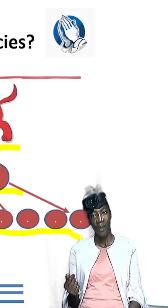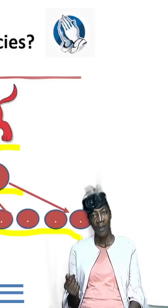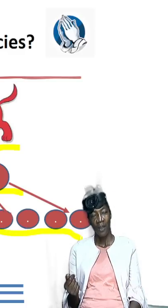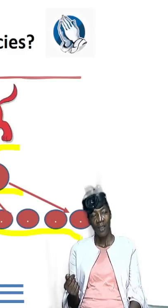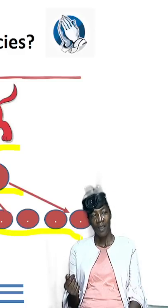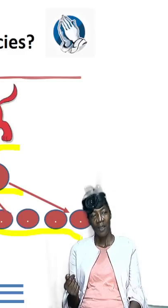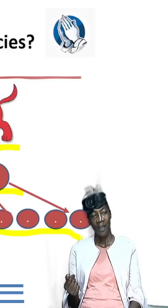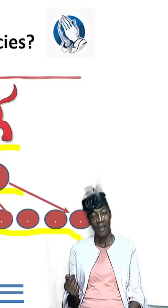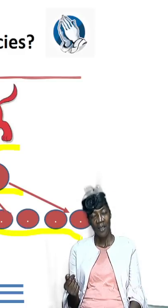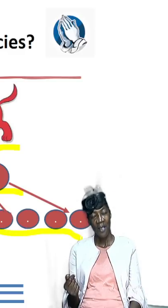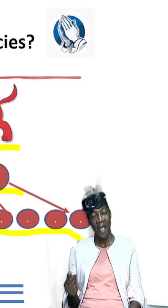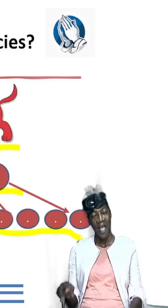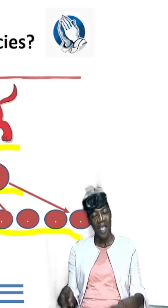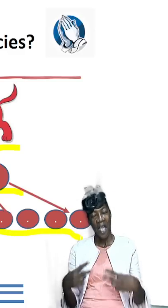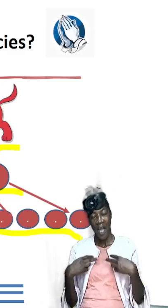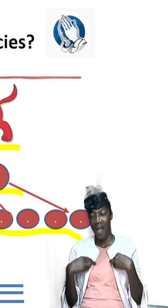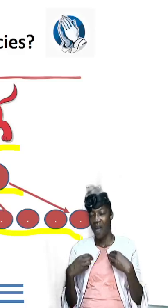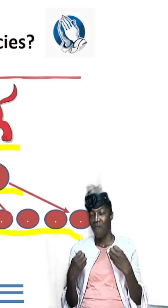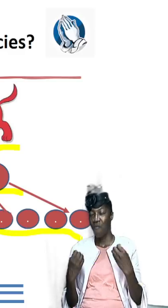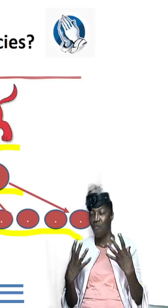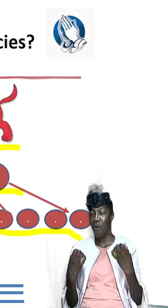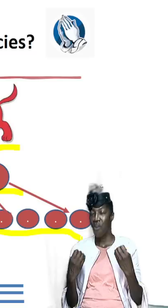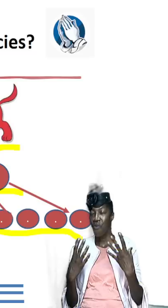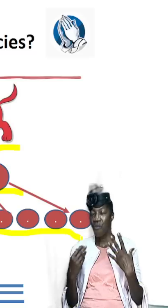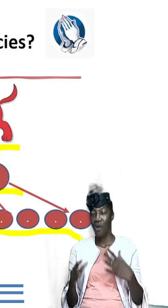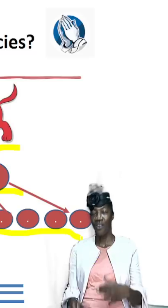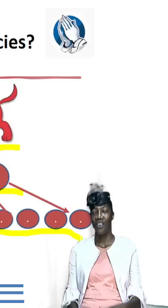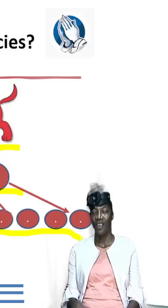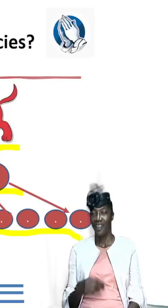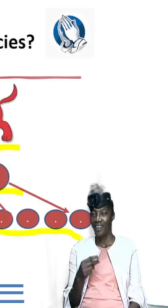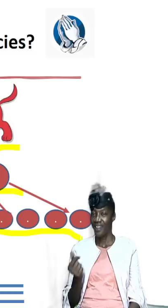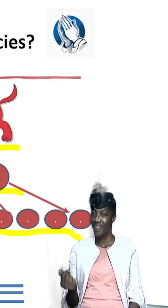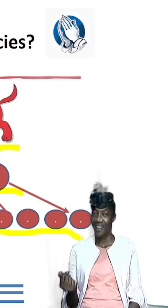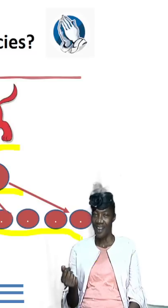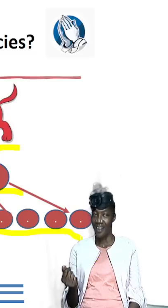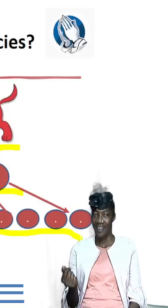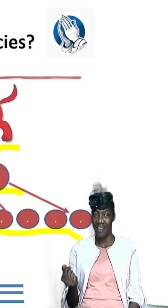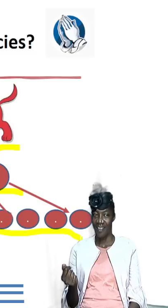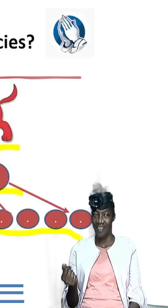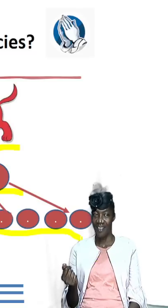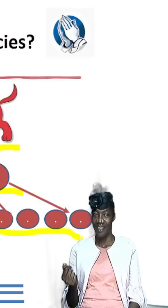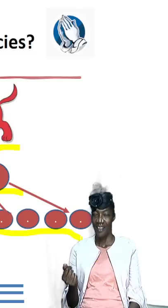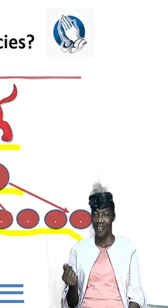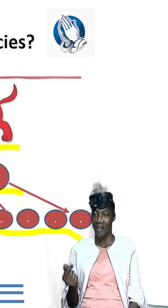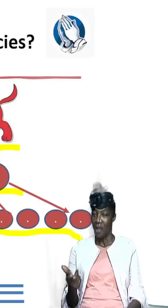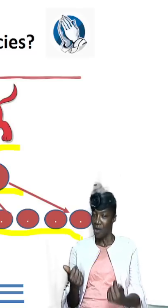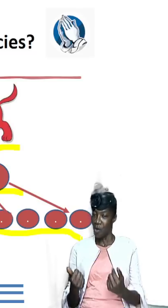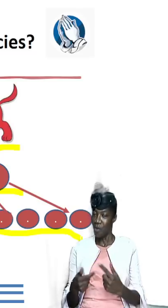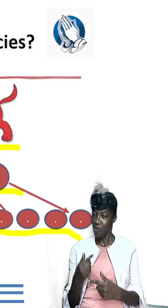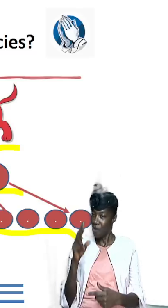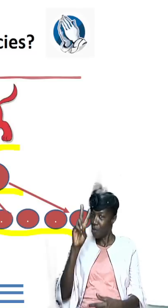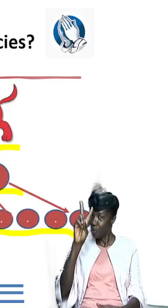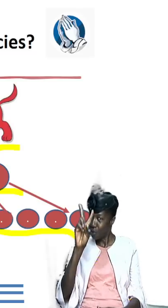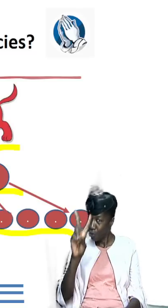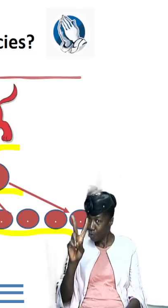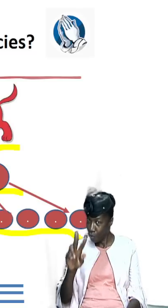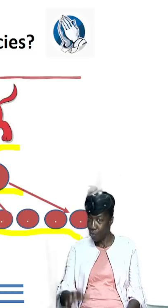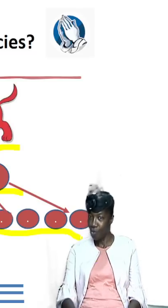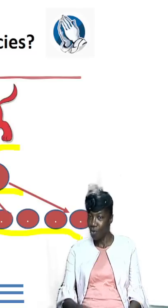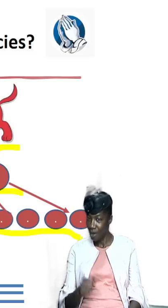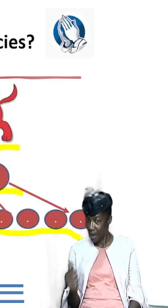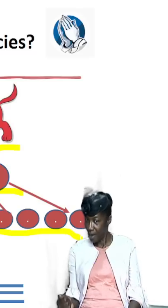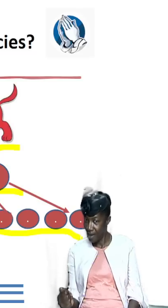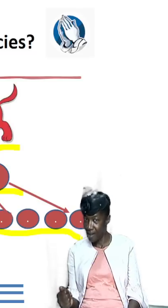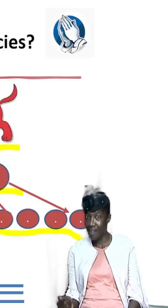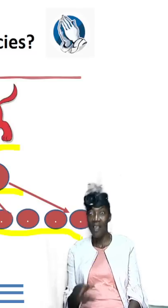have a whole lot of dogs easily over a period of time that is coming from these two. I